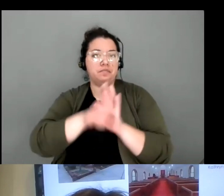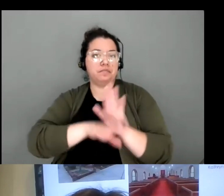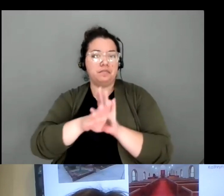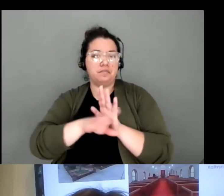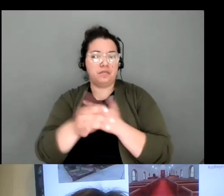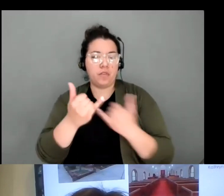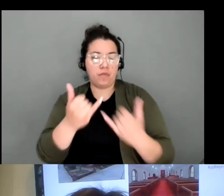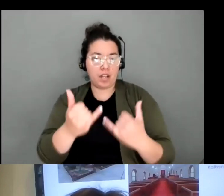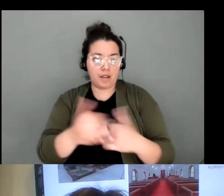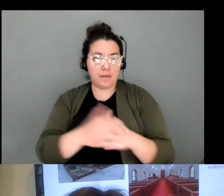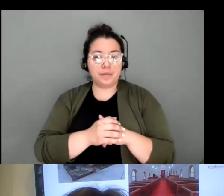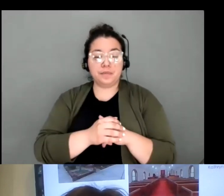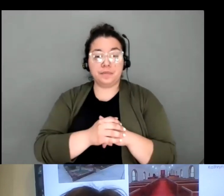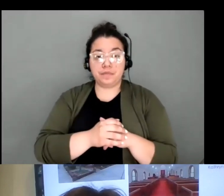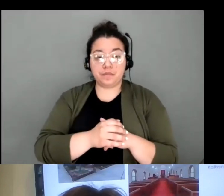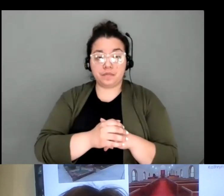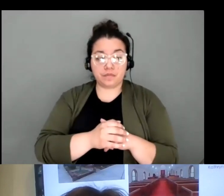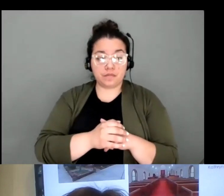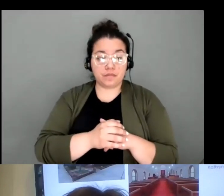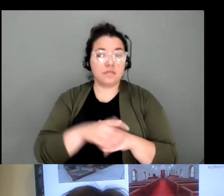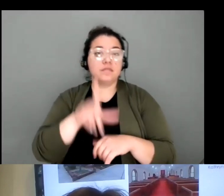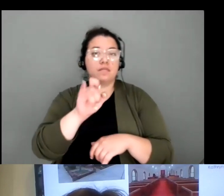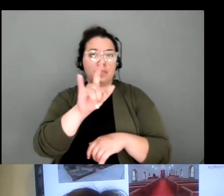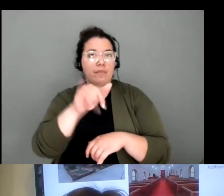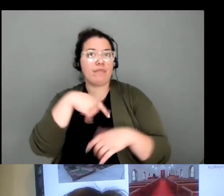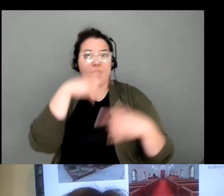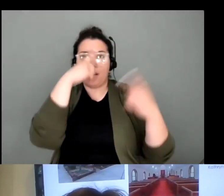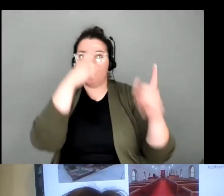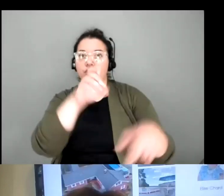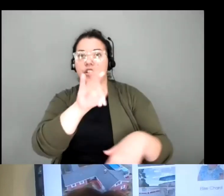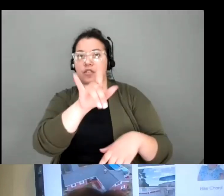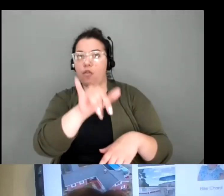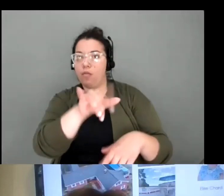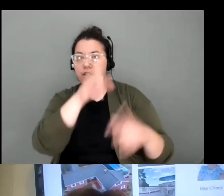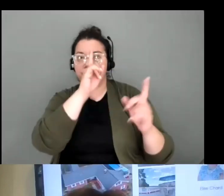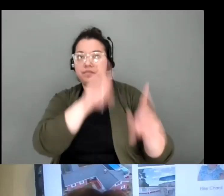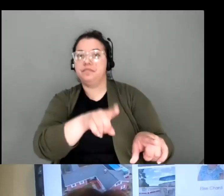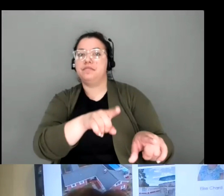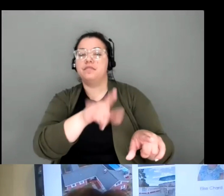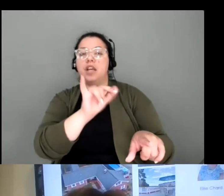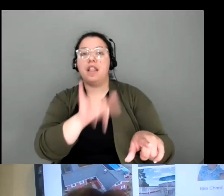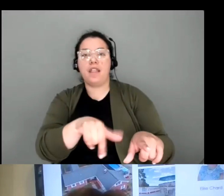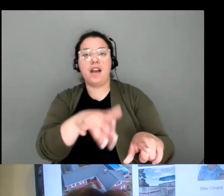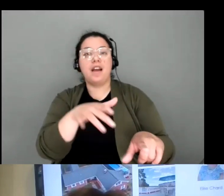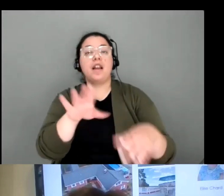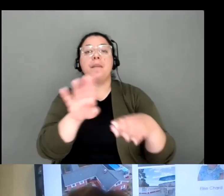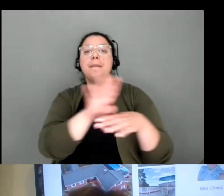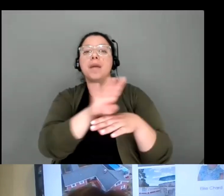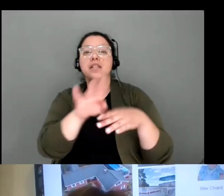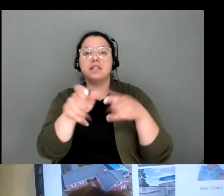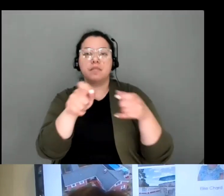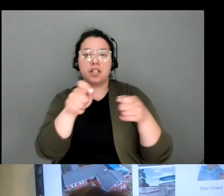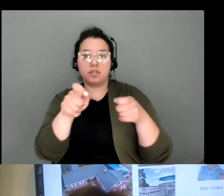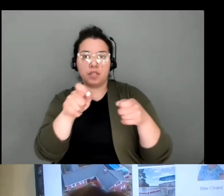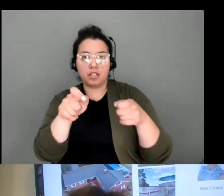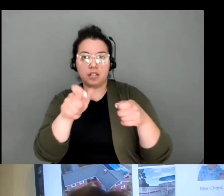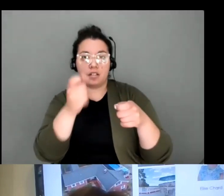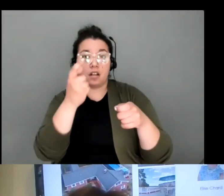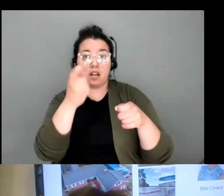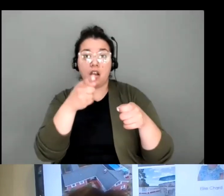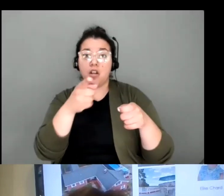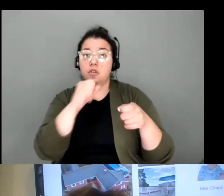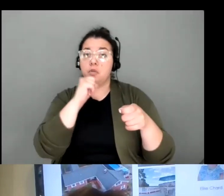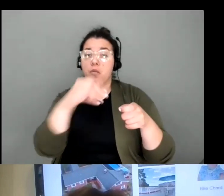now? I absolutely agree with Colby. That in business management, you don't get paid unless you close